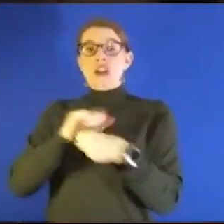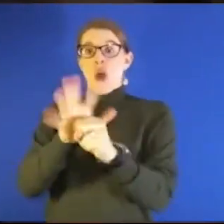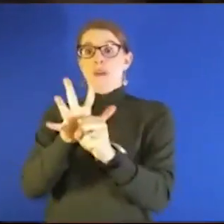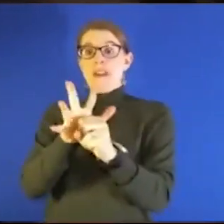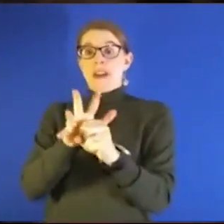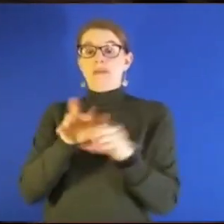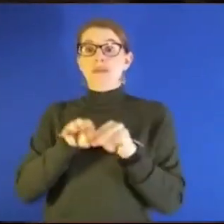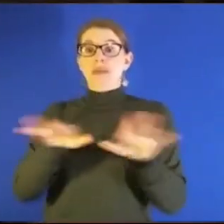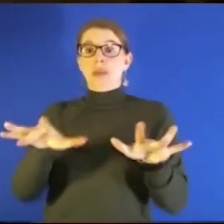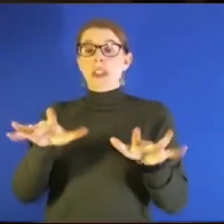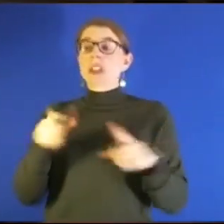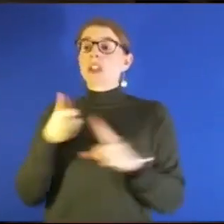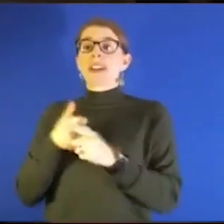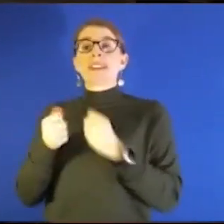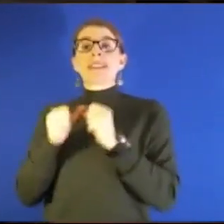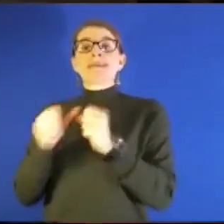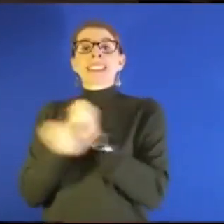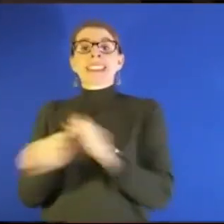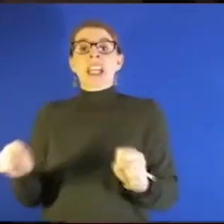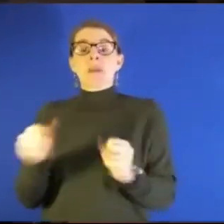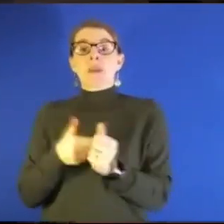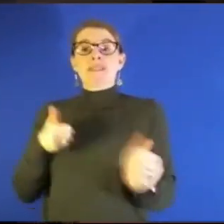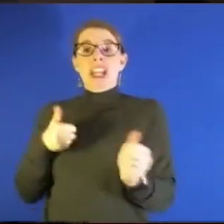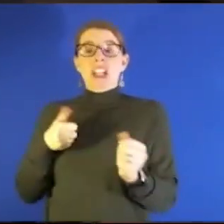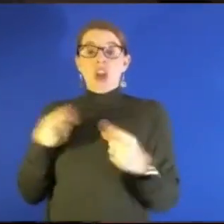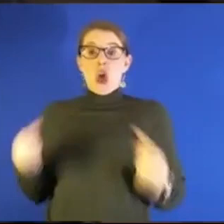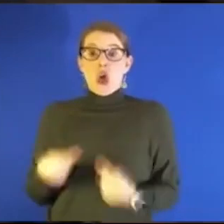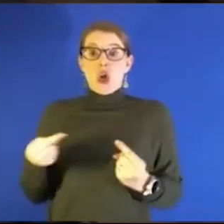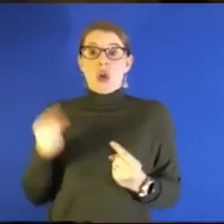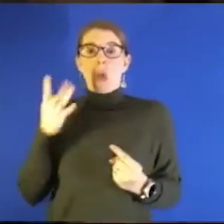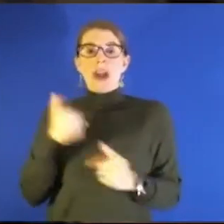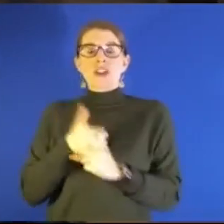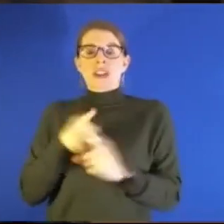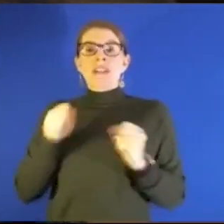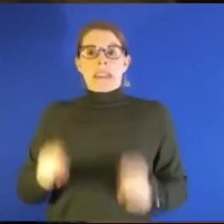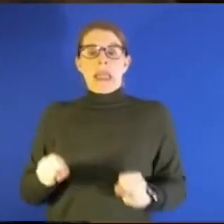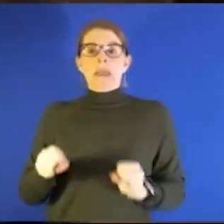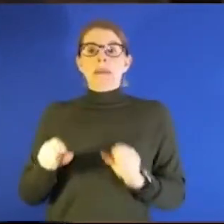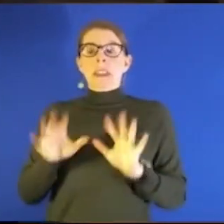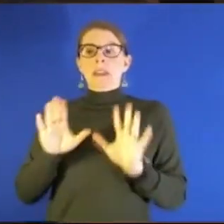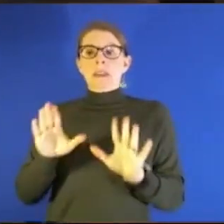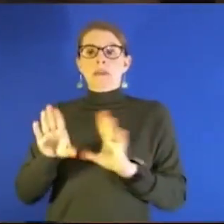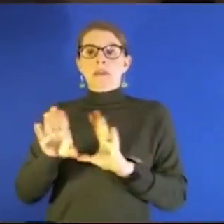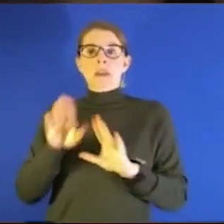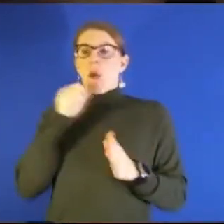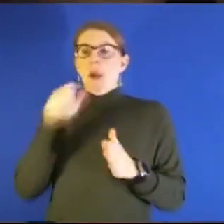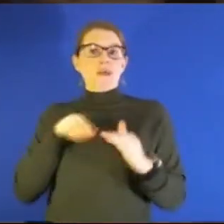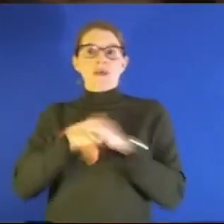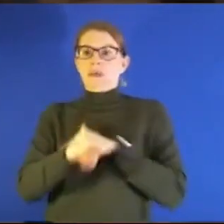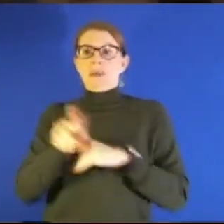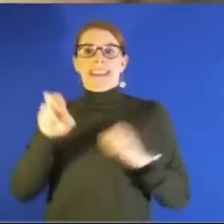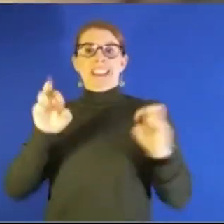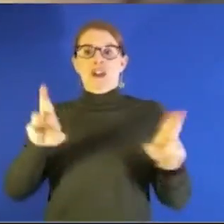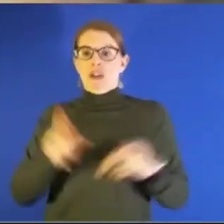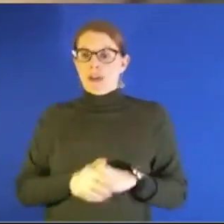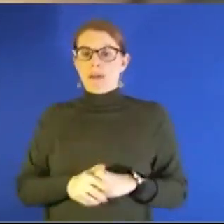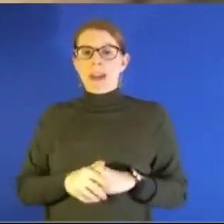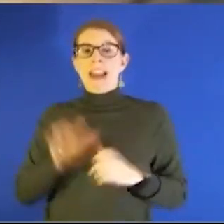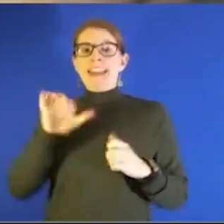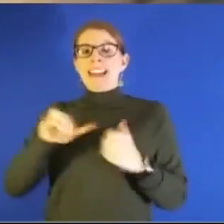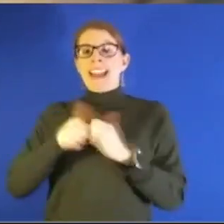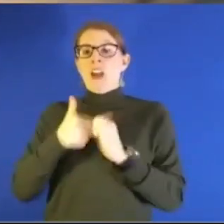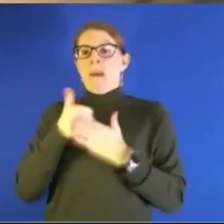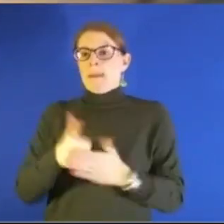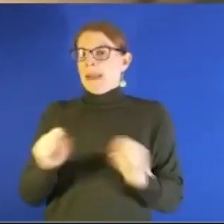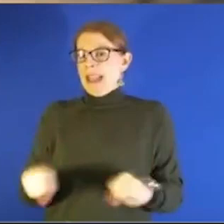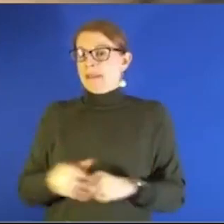stay safe, prevent getting hurt, so that you can stay clear of the ER. That's how you can help out. So we're going to talk all about winter safety